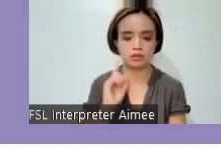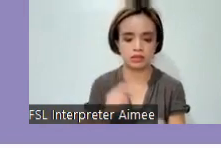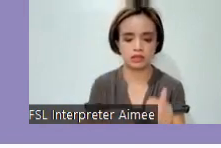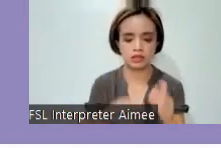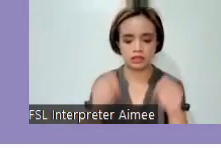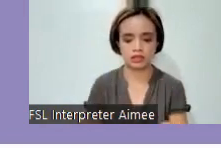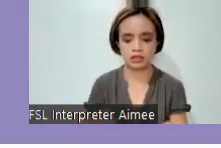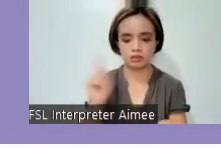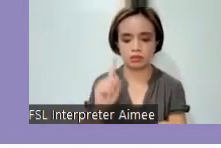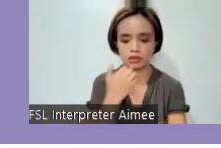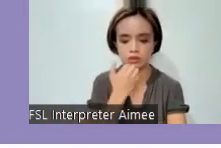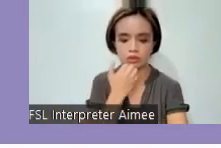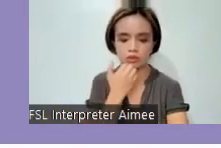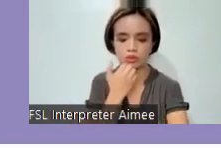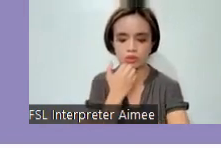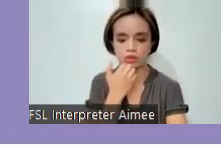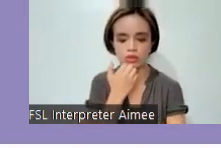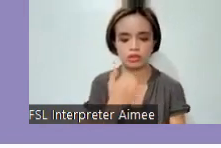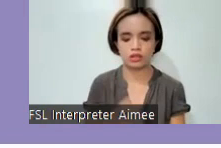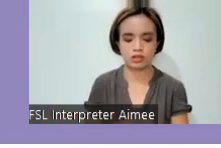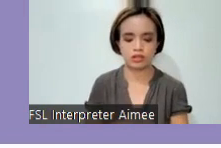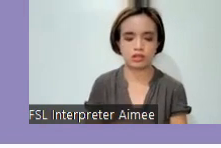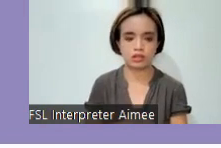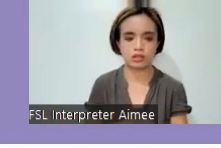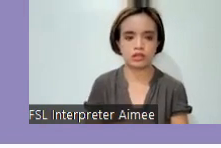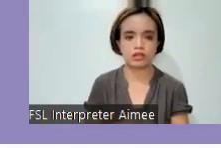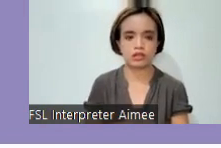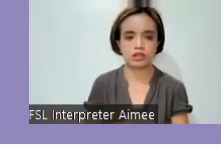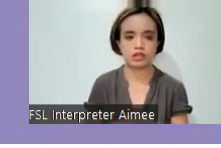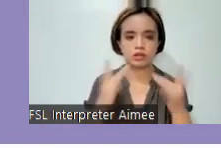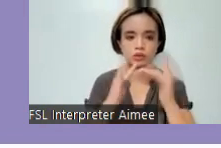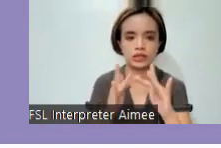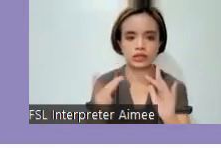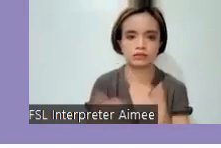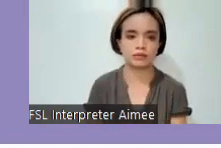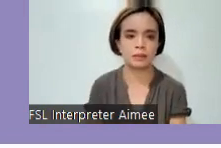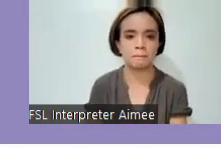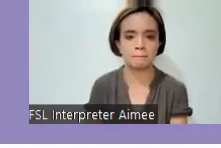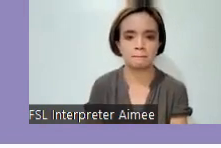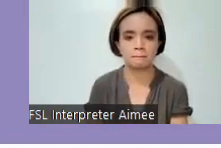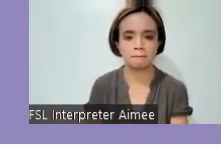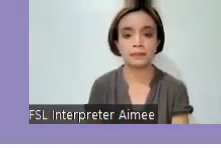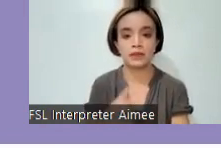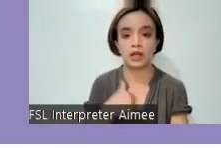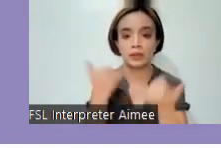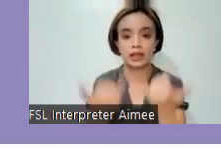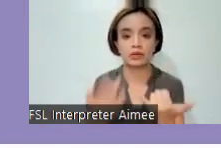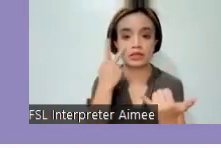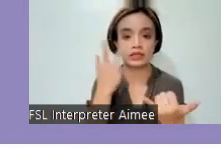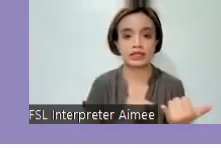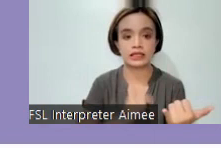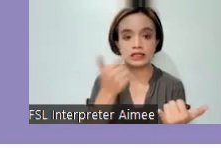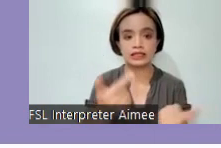identify common mistakes for trusting and not trusting an online post. I will now turn you over